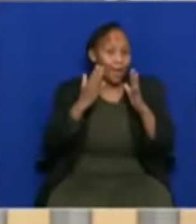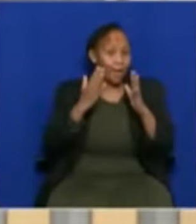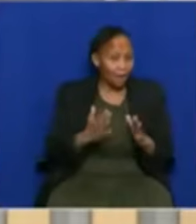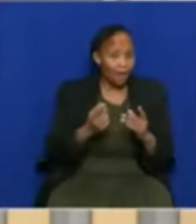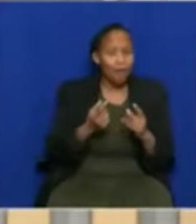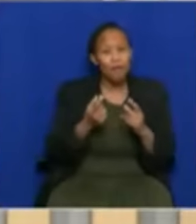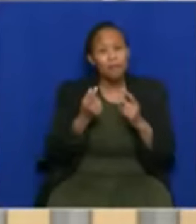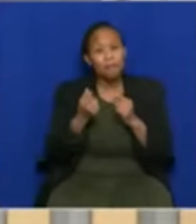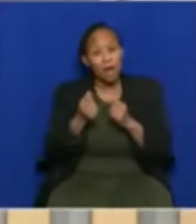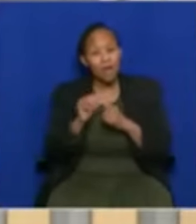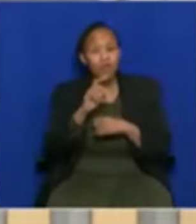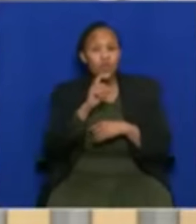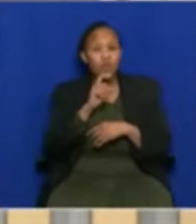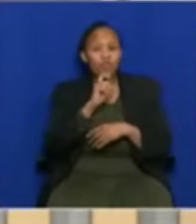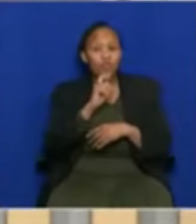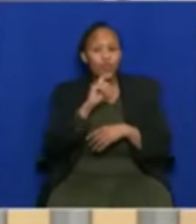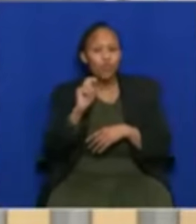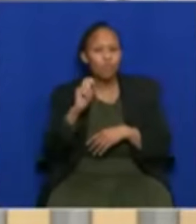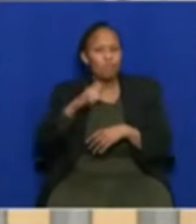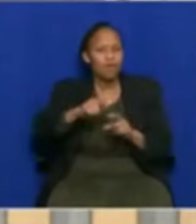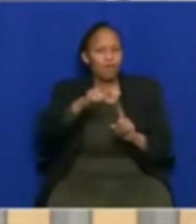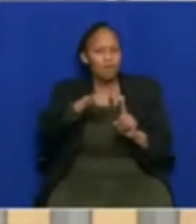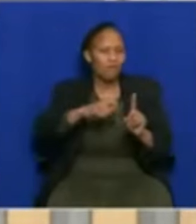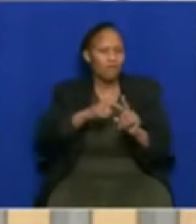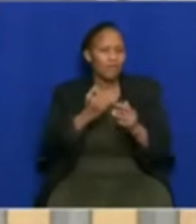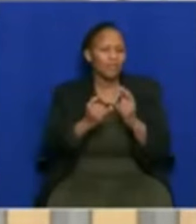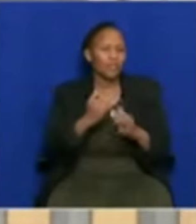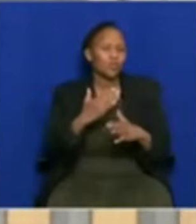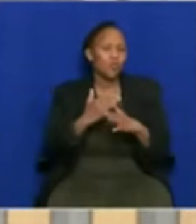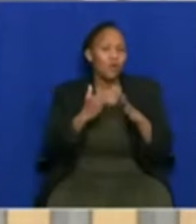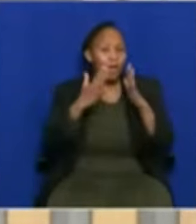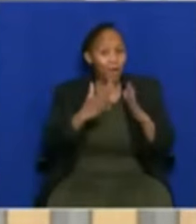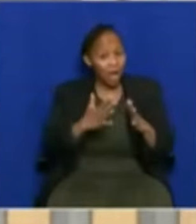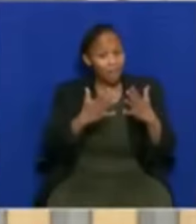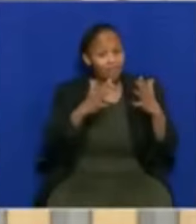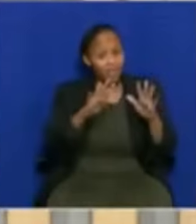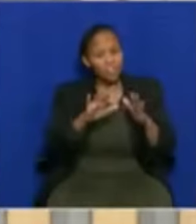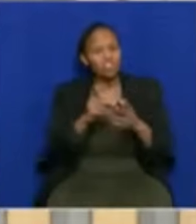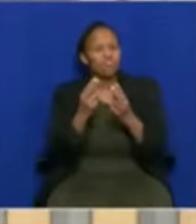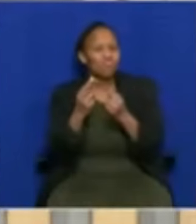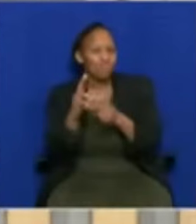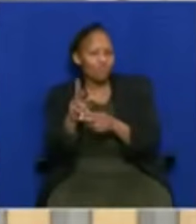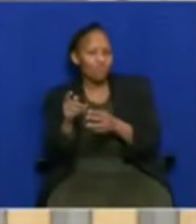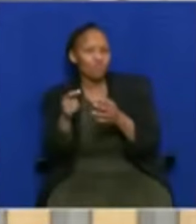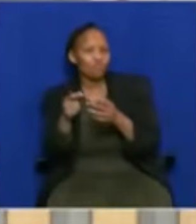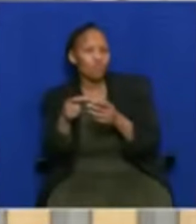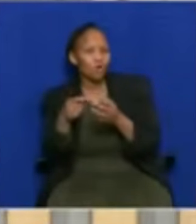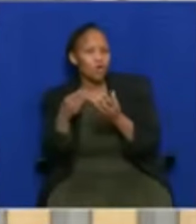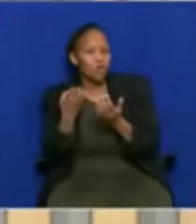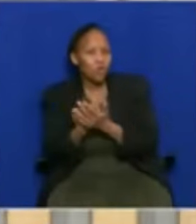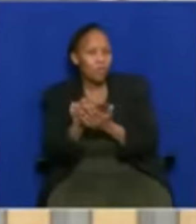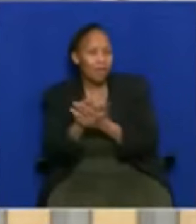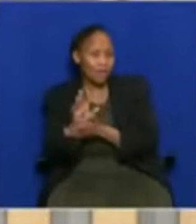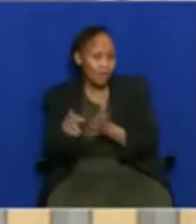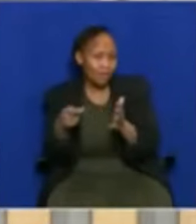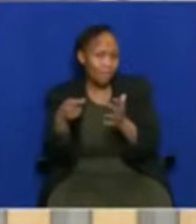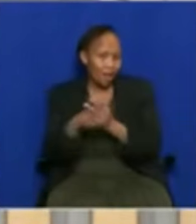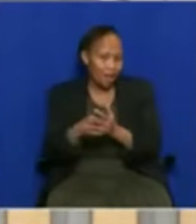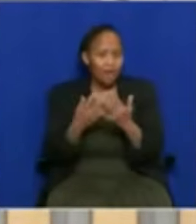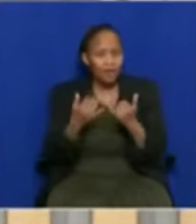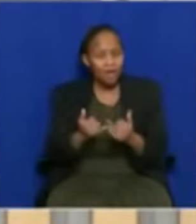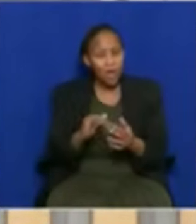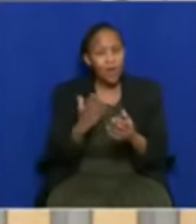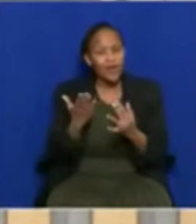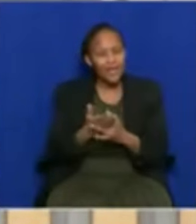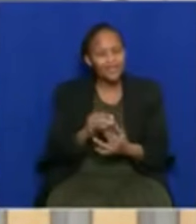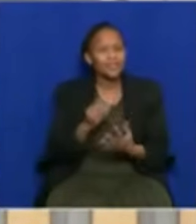worker and purchase new equipment. So we have a CAS number, an allegation made about a specific CAS number, and the station and